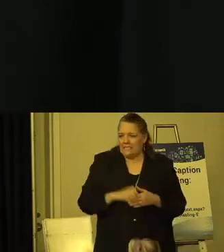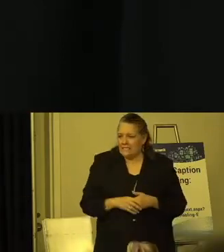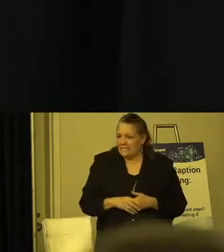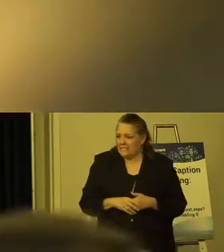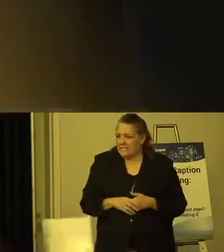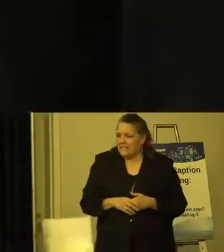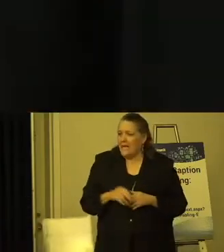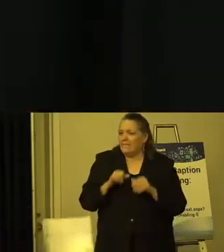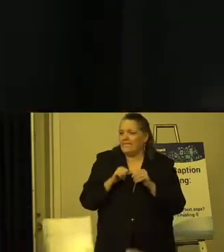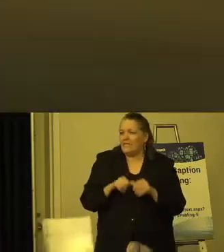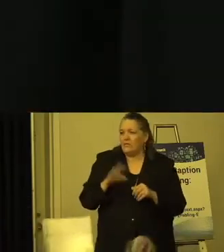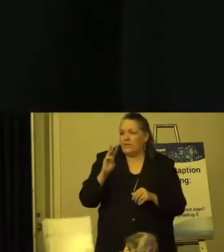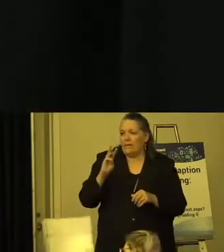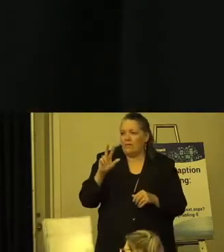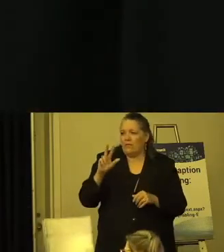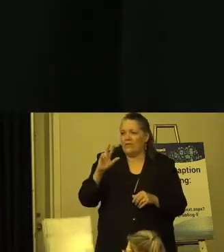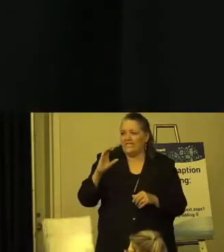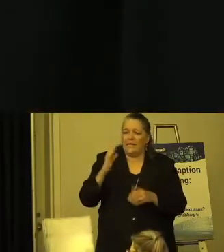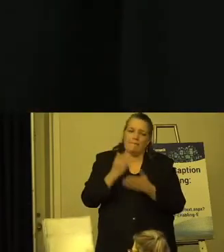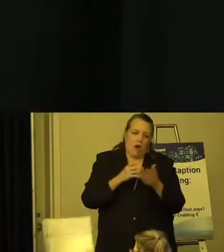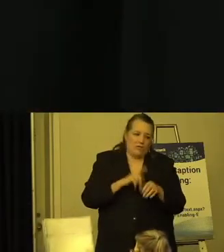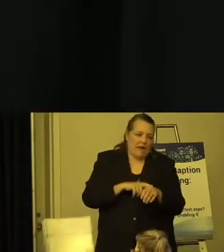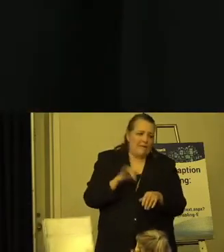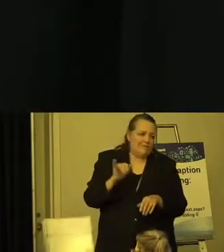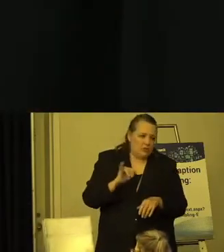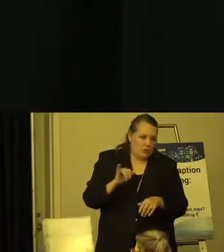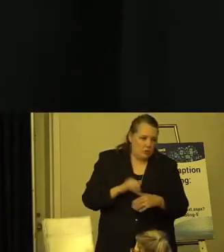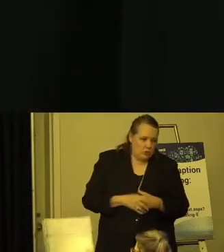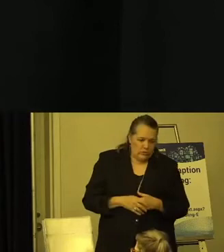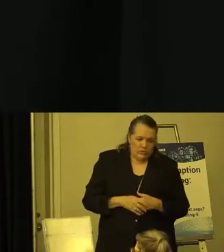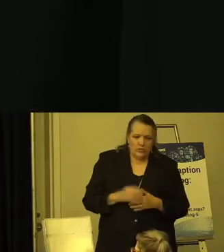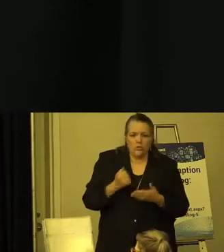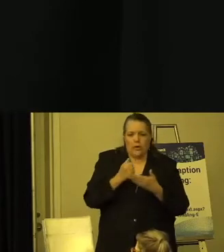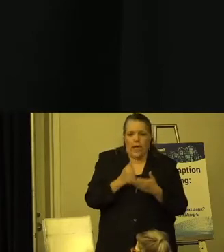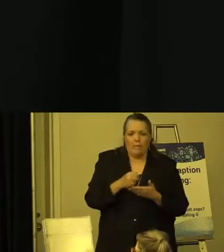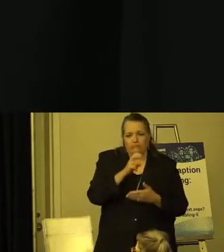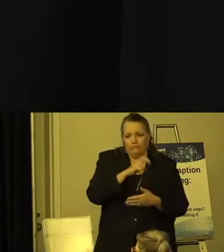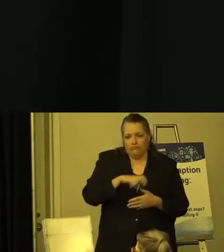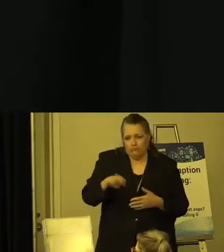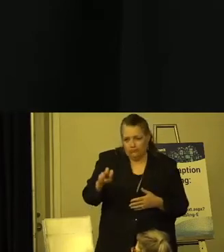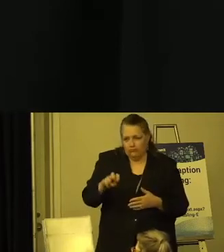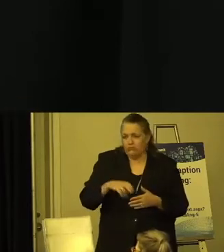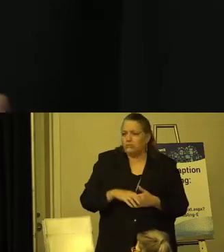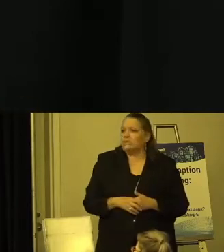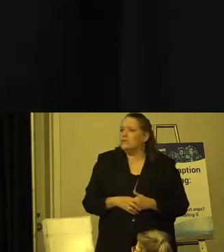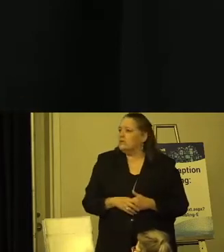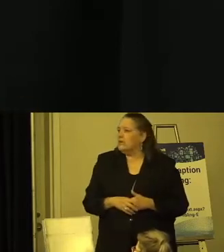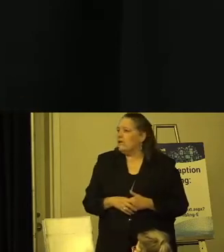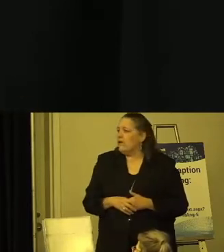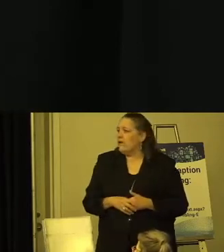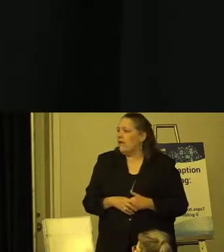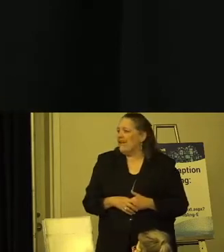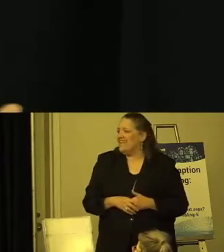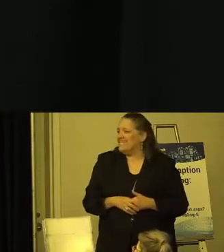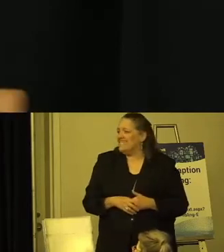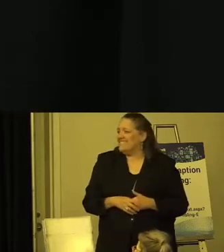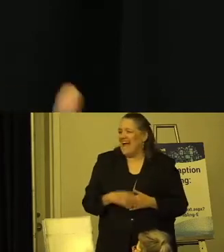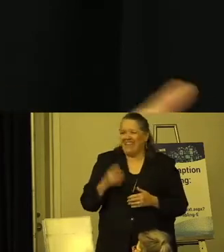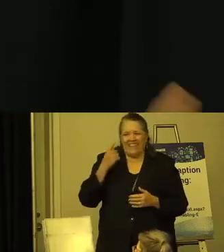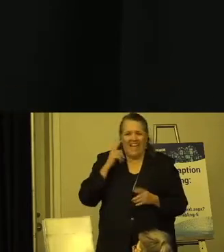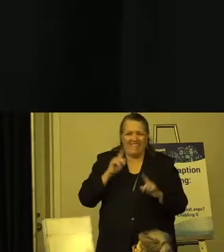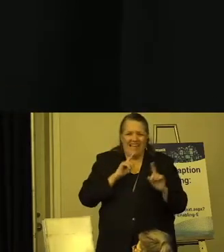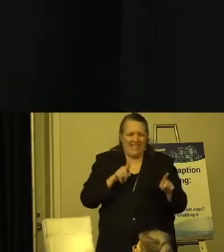with W3C part-time as well for the next several months to help with the transition. I think I've kind of jumped around and